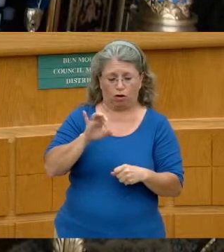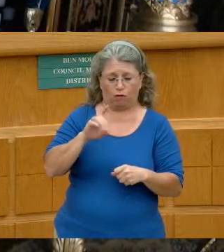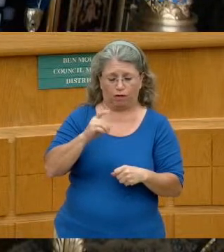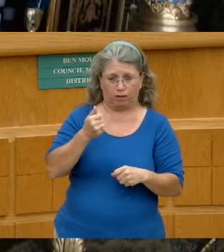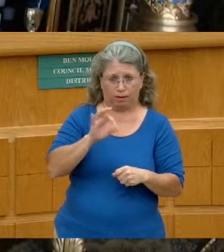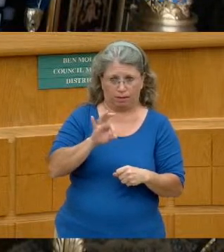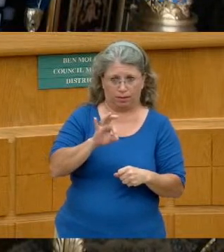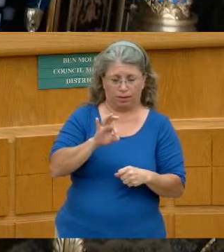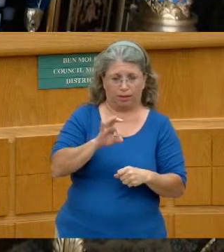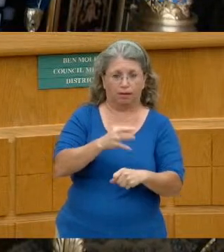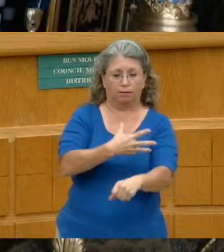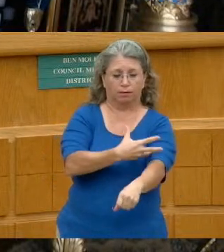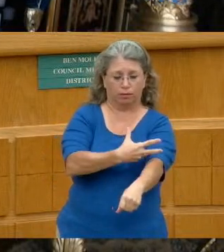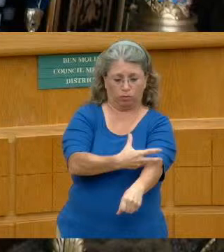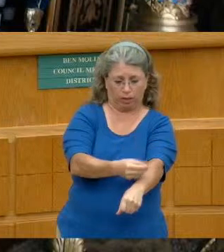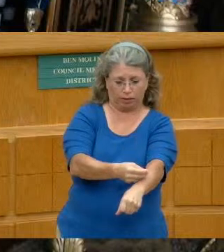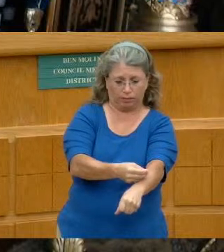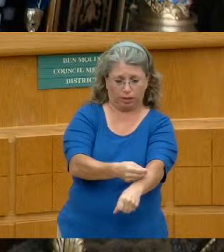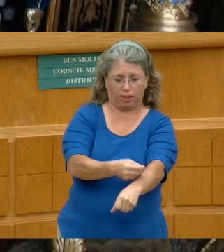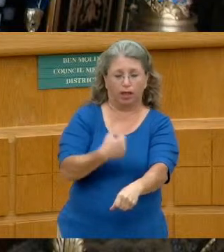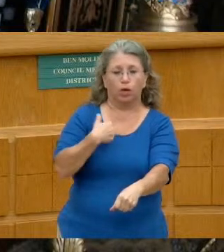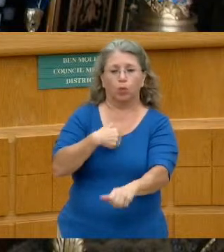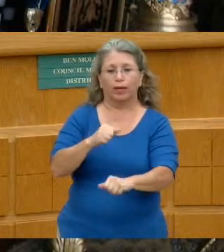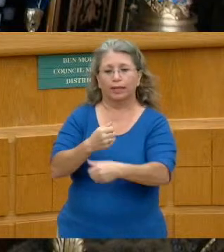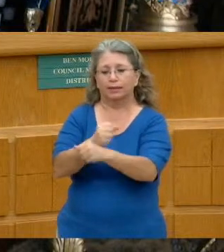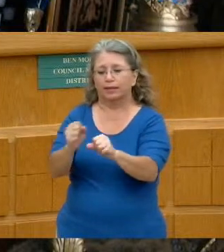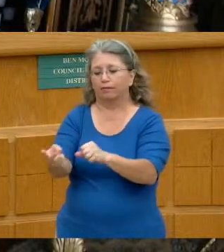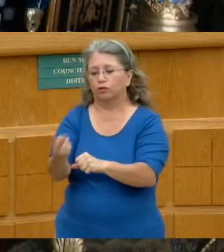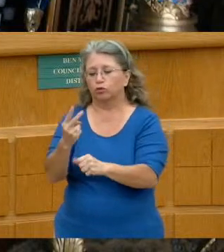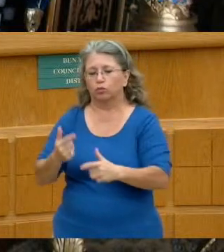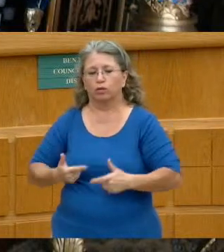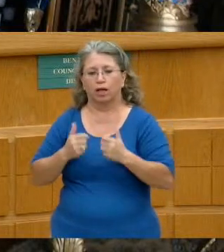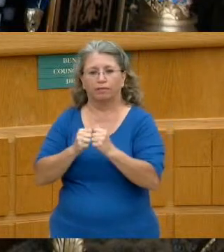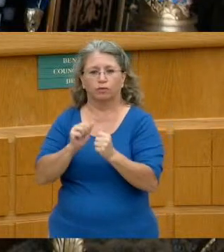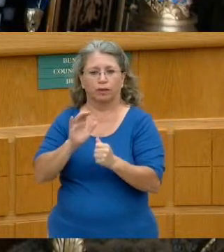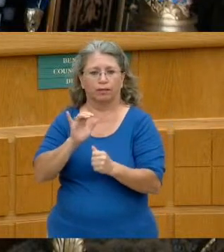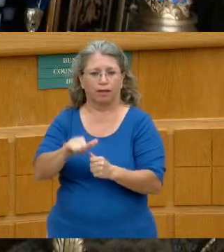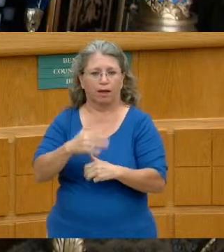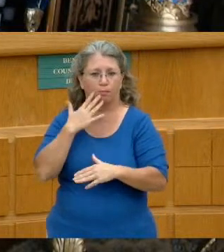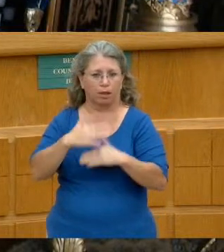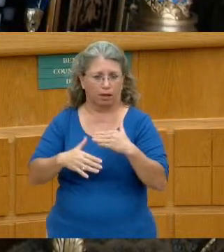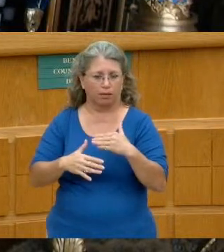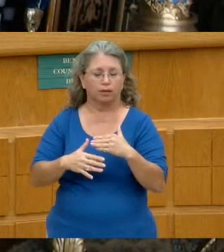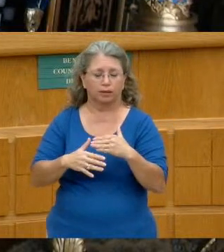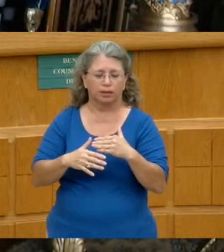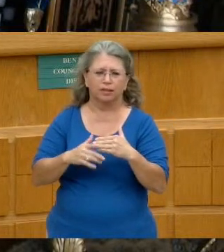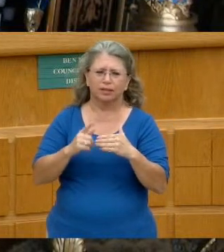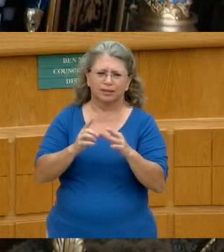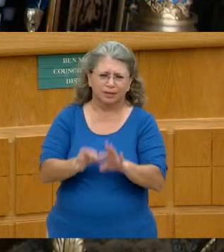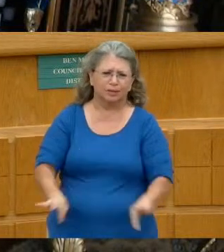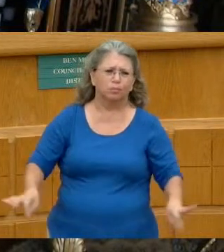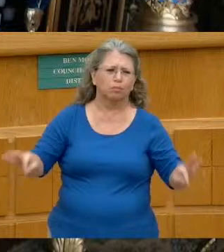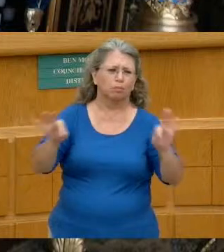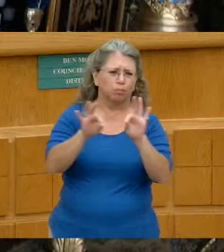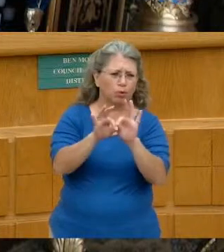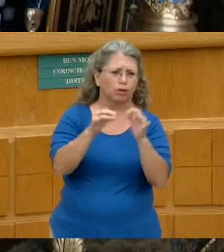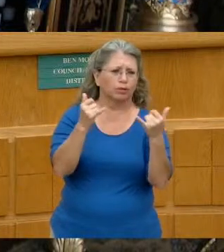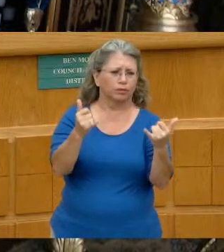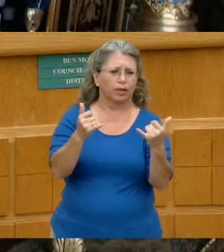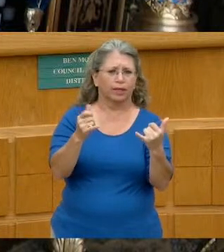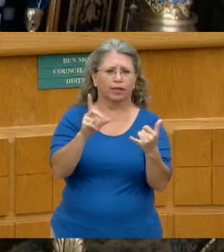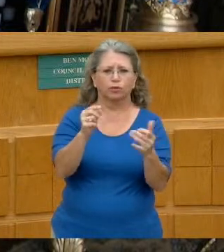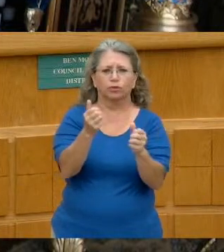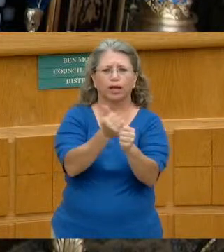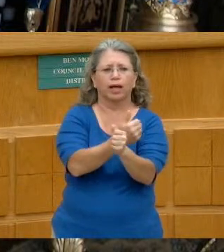gives, we can save 2 lives with their blood. And so I think that it's really critical at this time to do everything